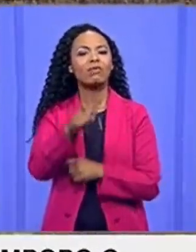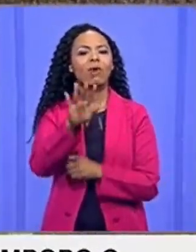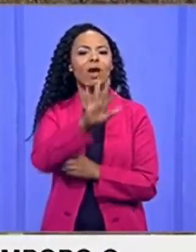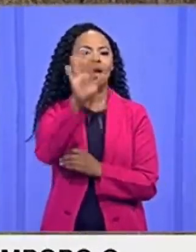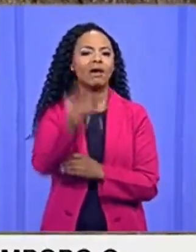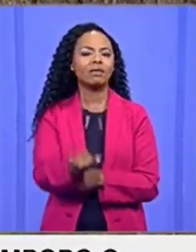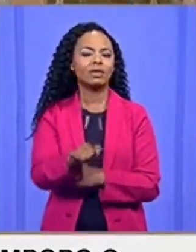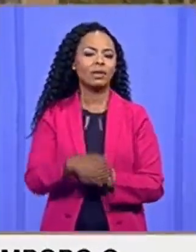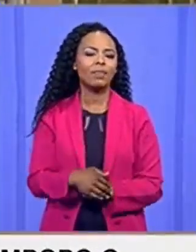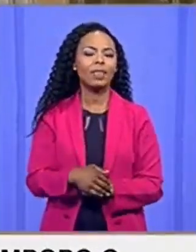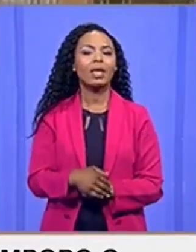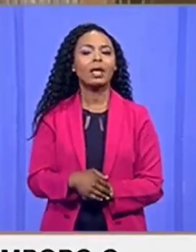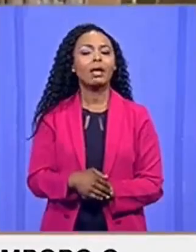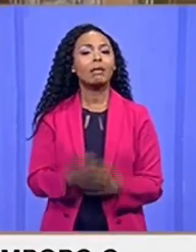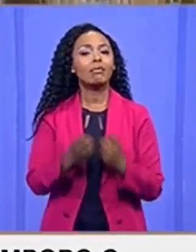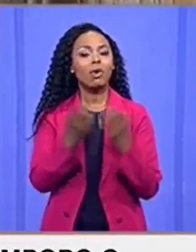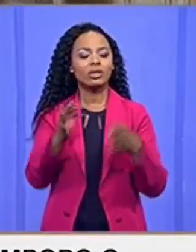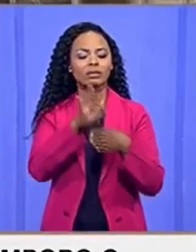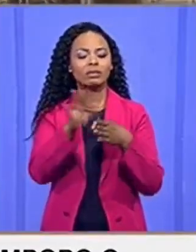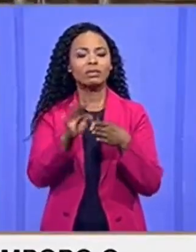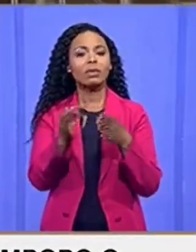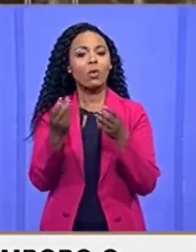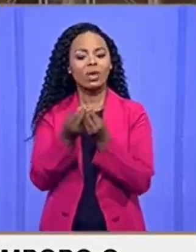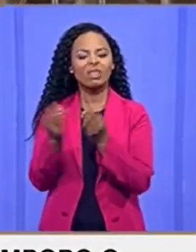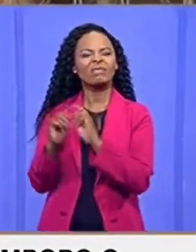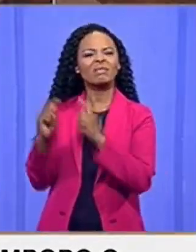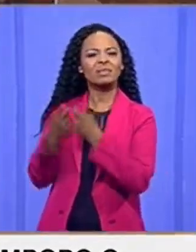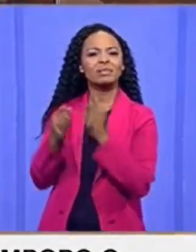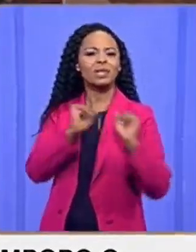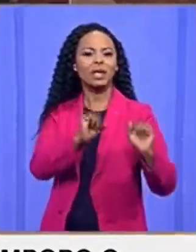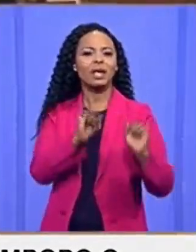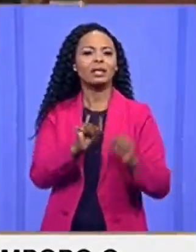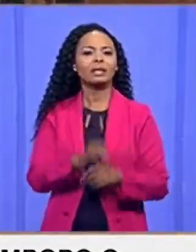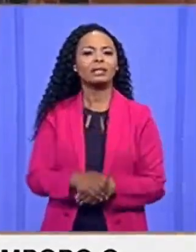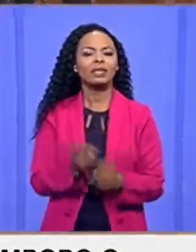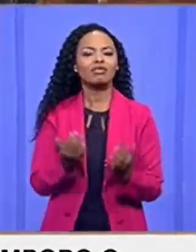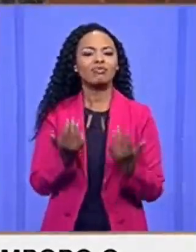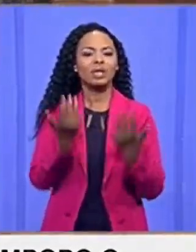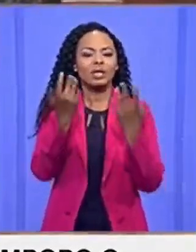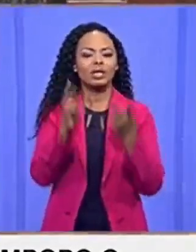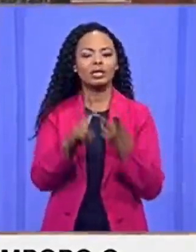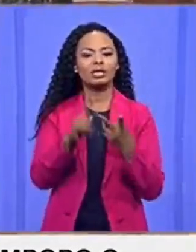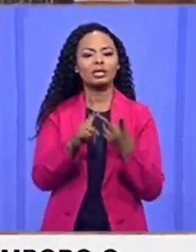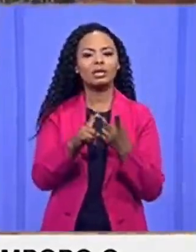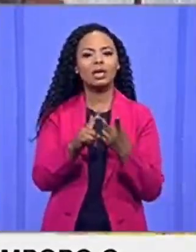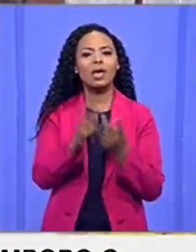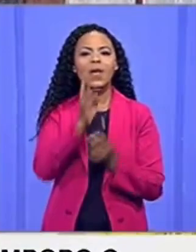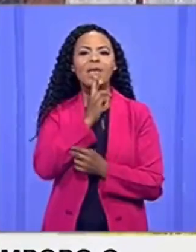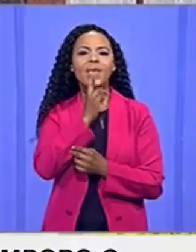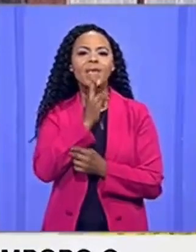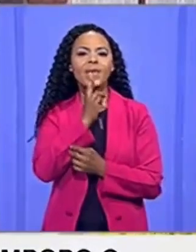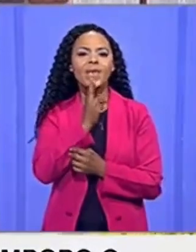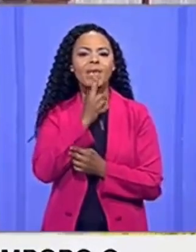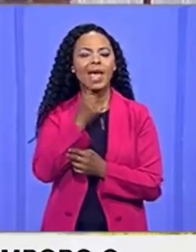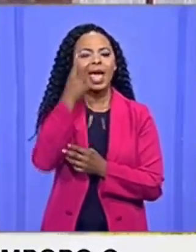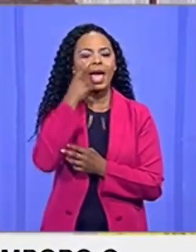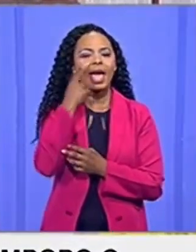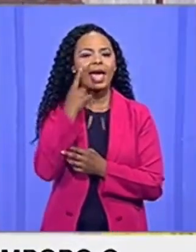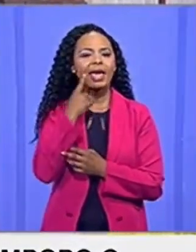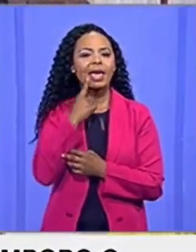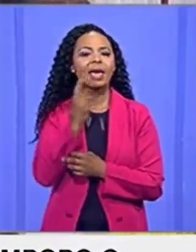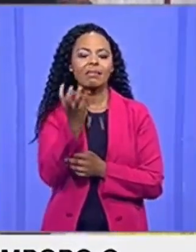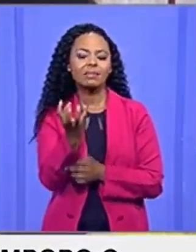le baagi. Dijalo tse ba di jalang di akaretsa spinach, squash, beetroot le dieiye. Se ke maiteko a gagwe a go